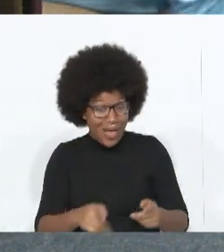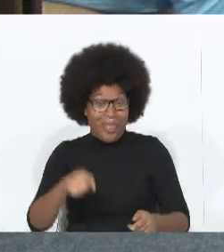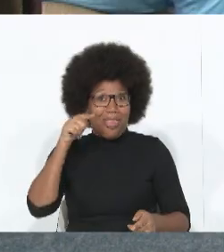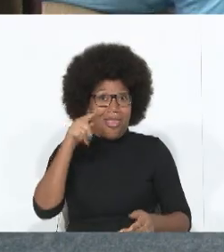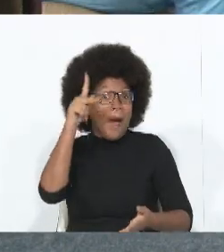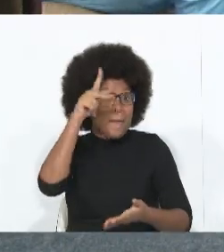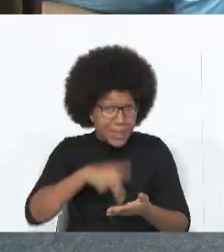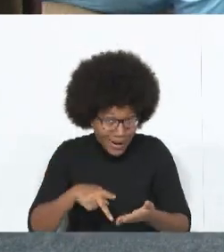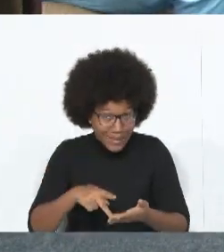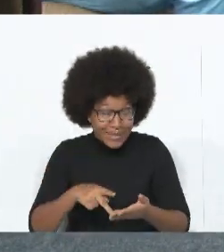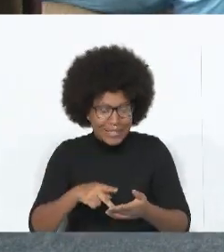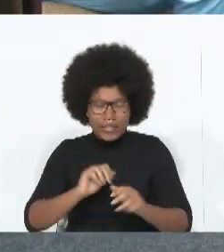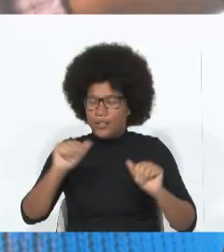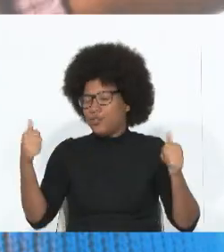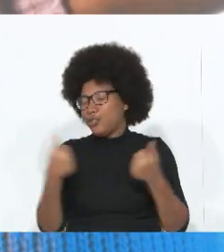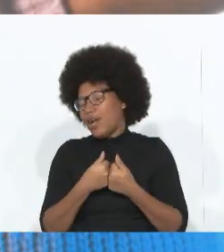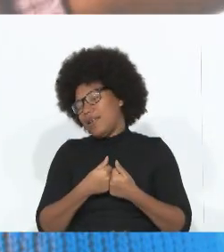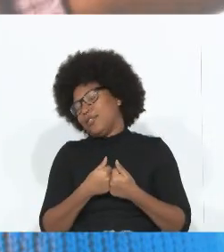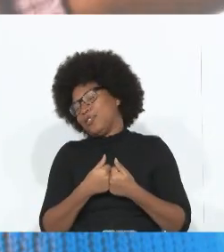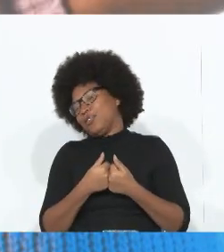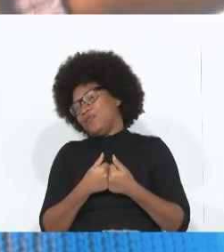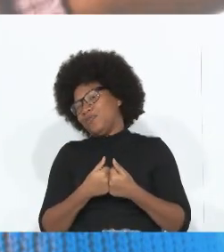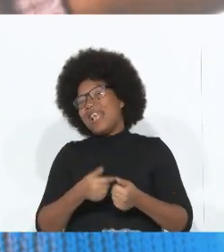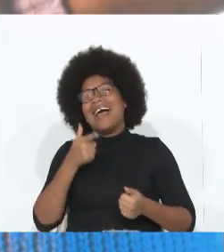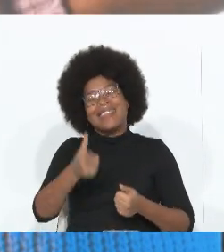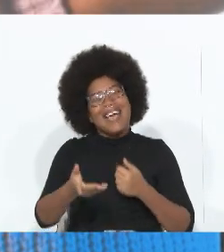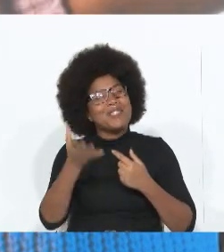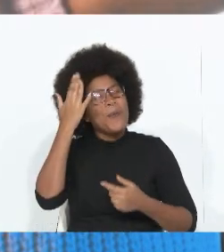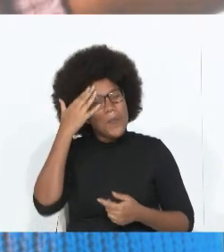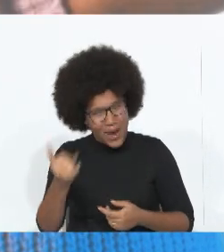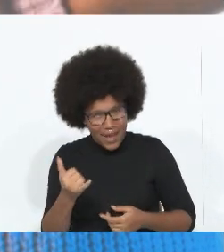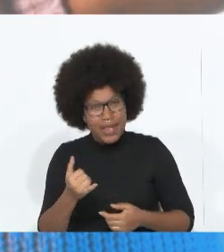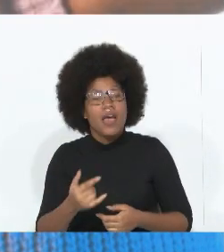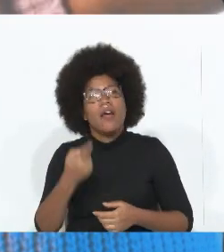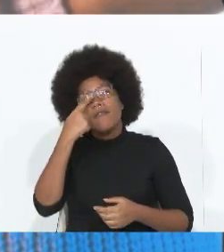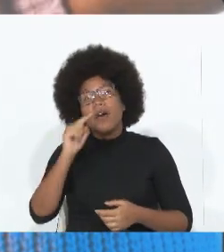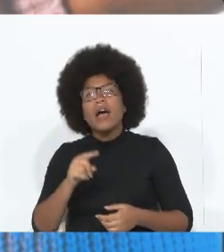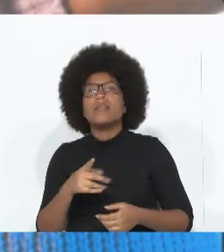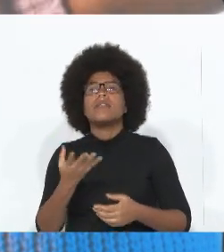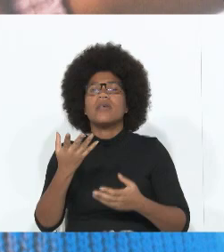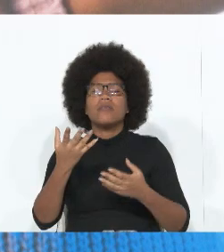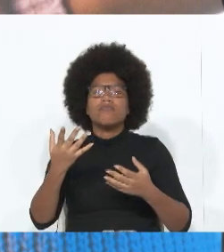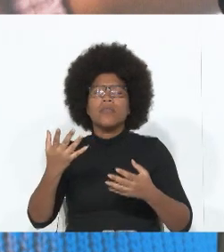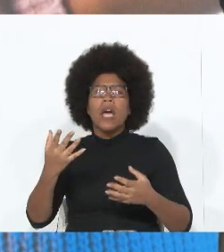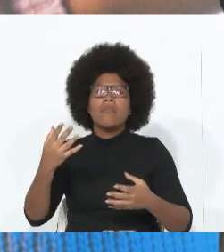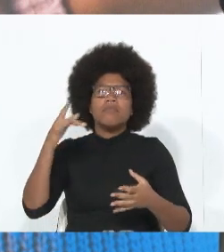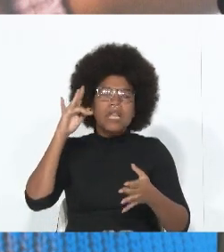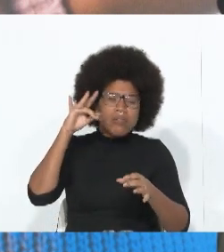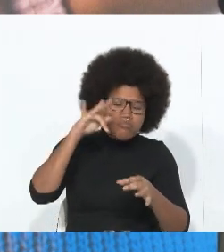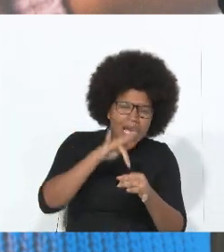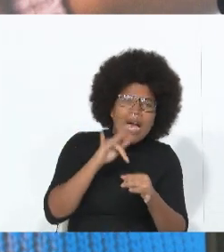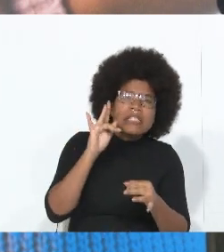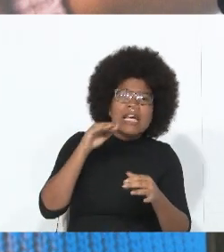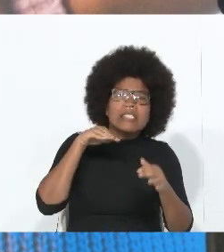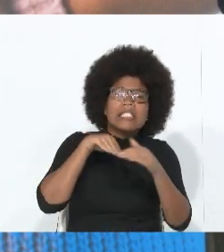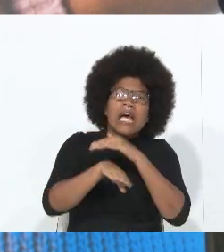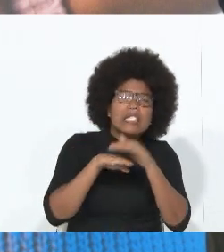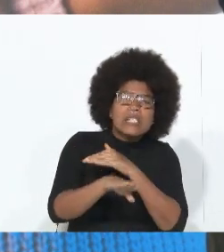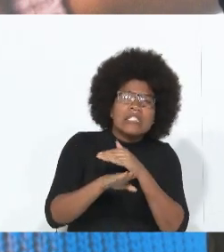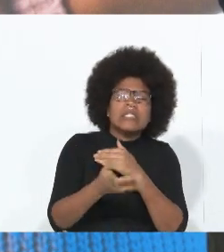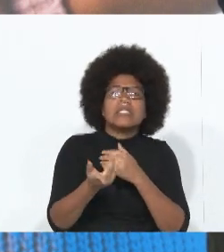a voice and we shouting as loud as we can, and we putting it out there. I mean, but I don't know if they're taking us on. There's a budget about to be read.